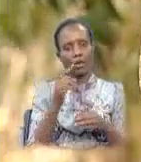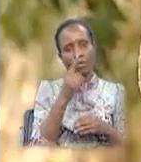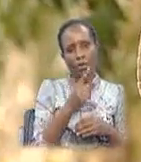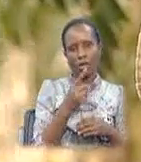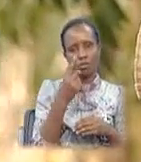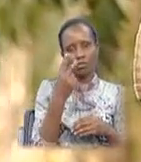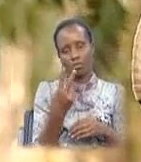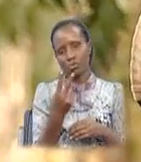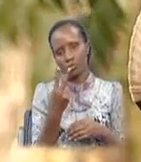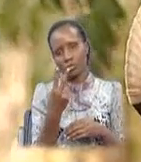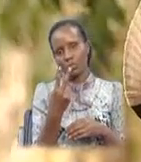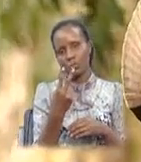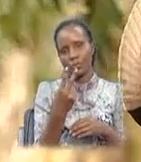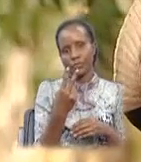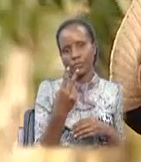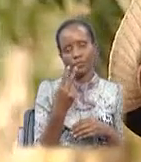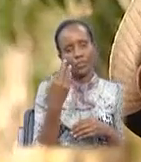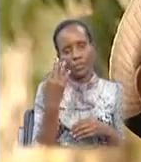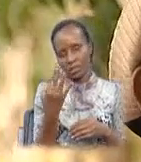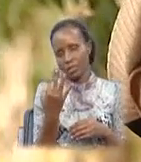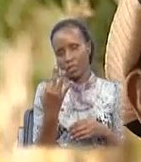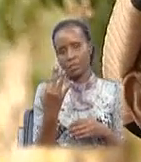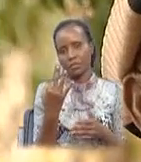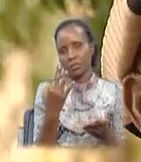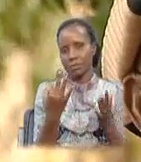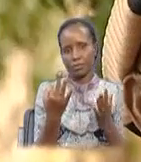1, 2, 3.